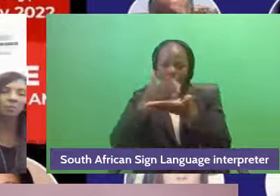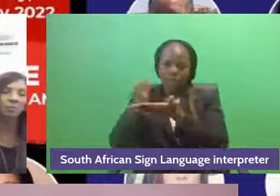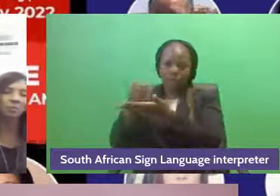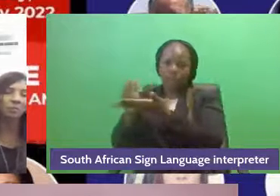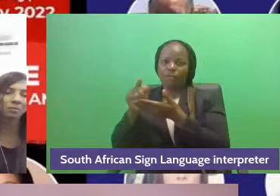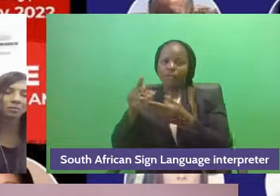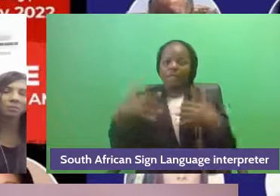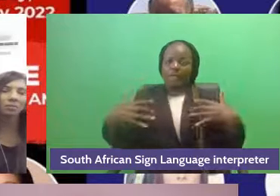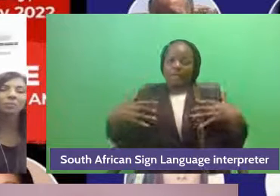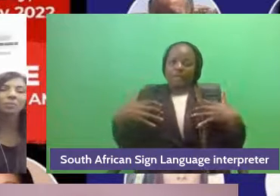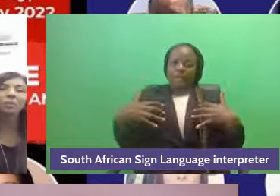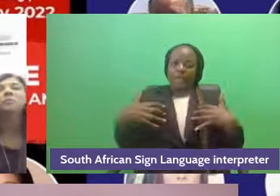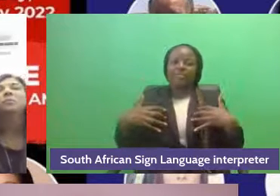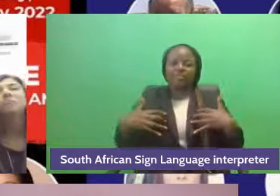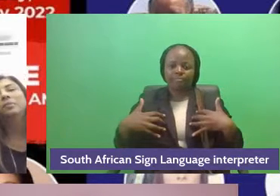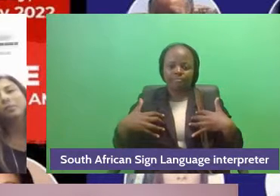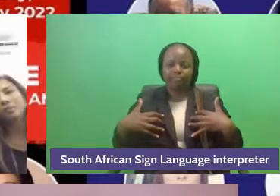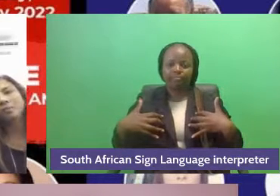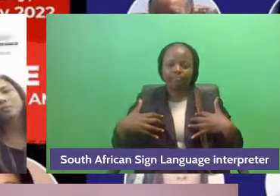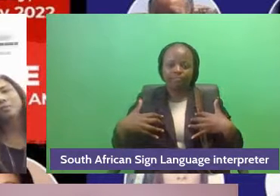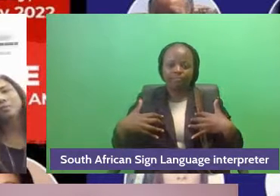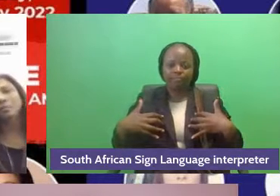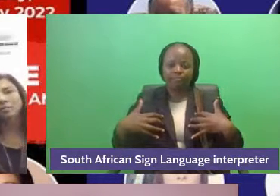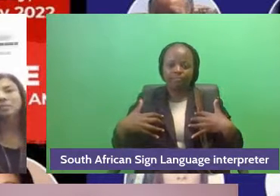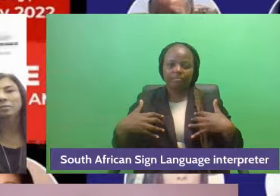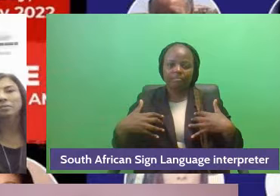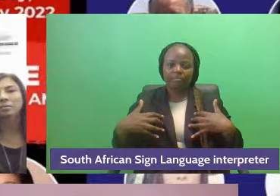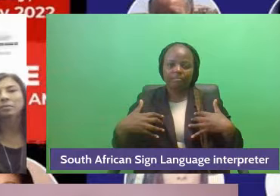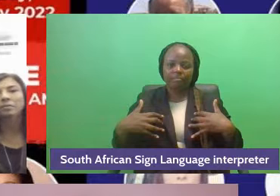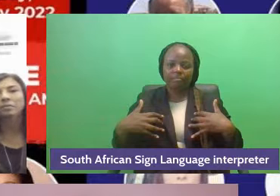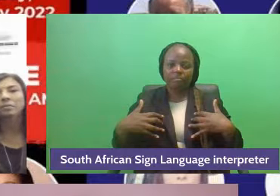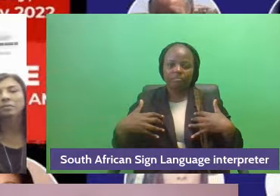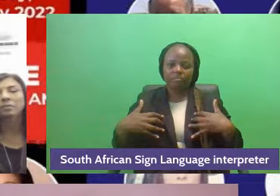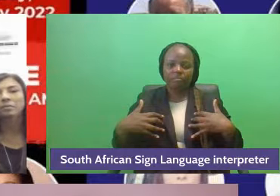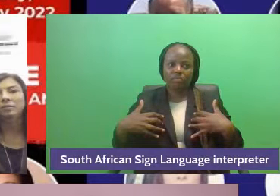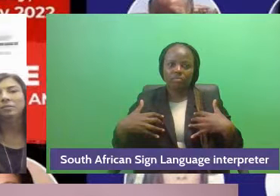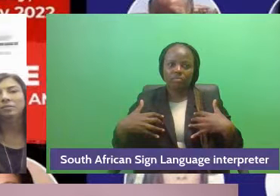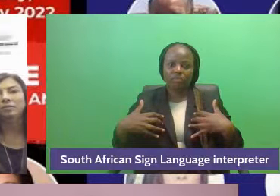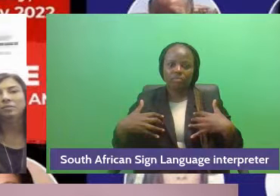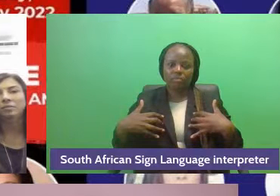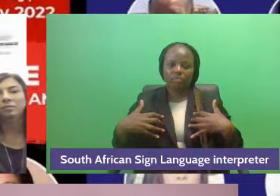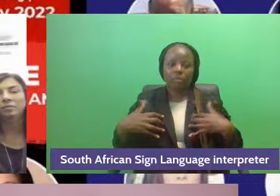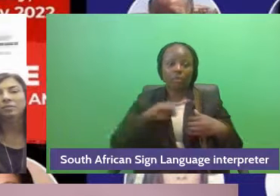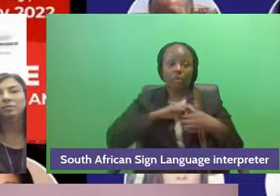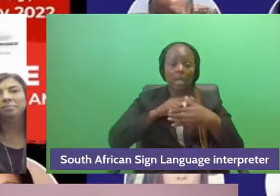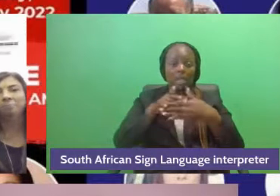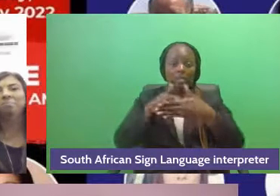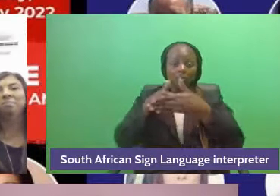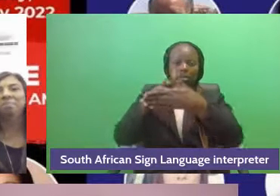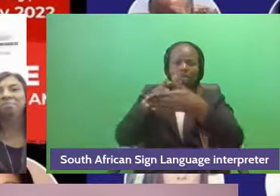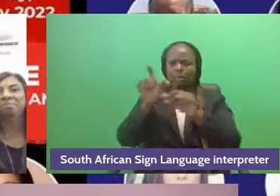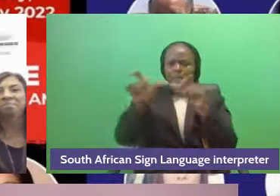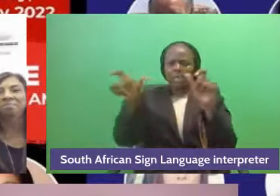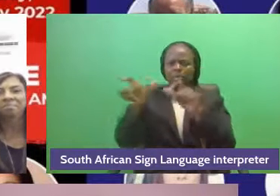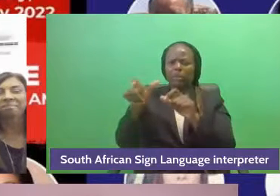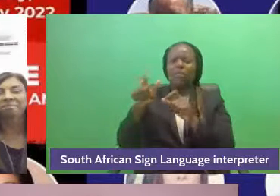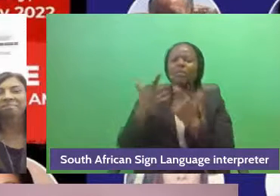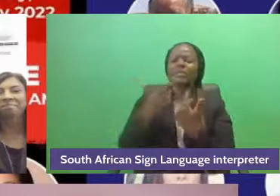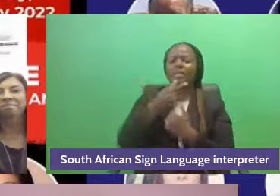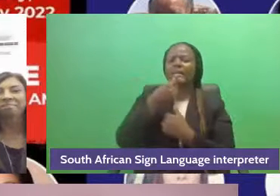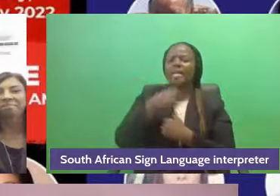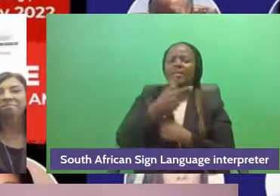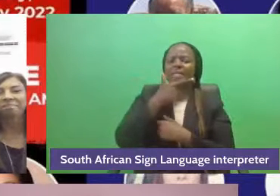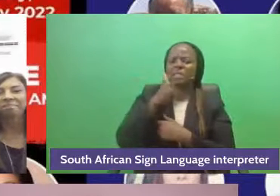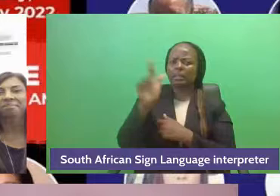afraidness, where we are closing ourselves into one, as they said, the unknown territory. If we can just shy away from